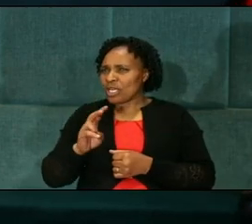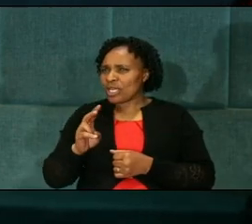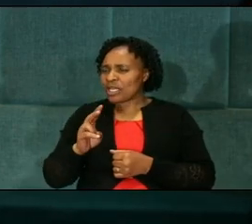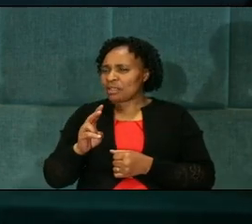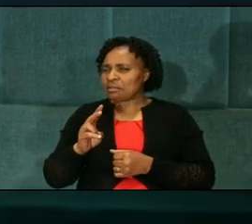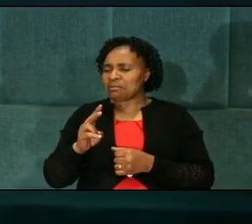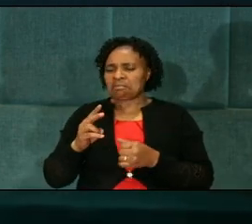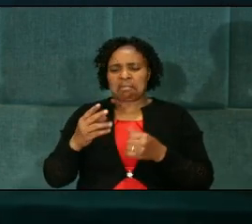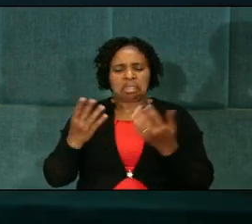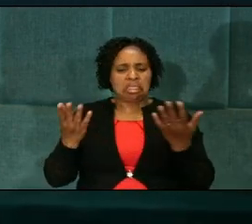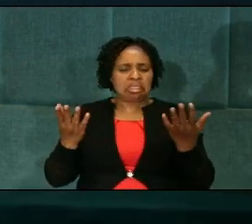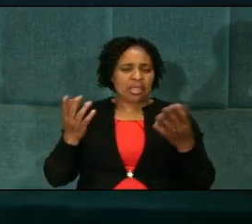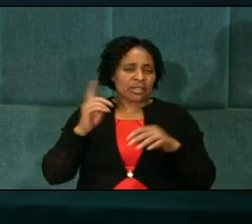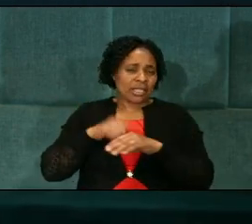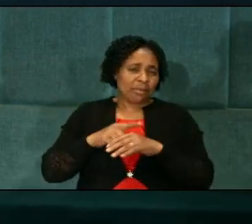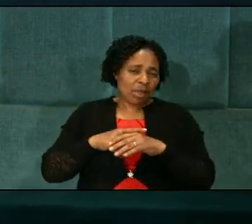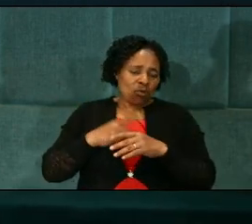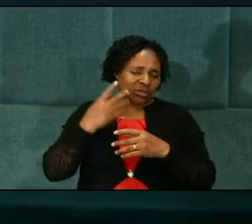get depressed.